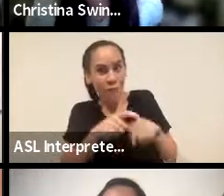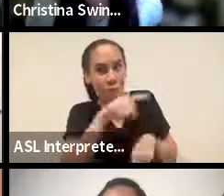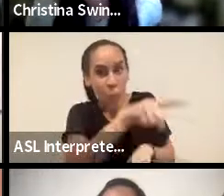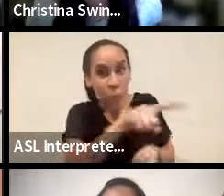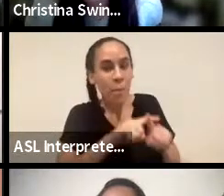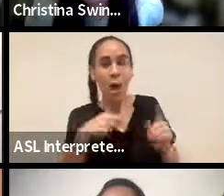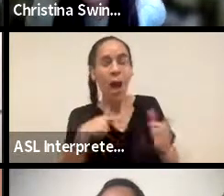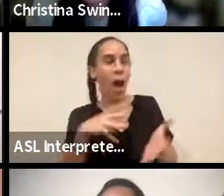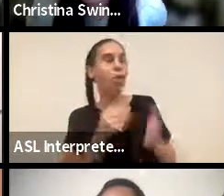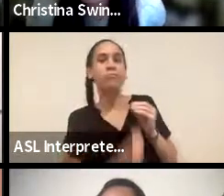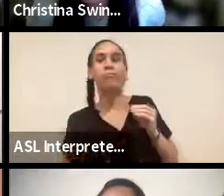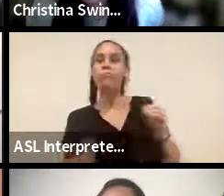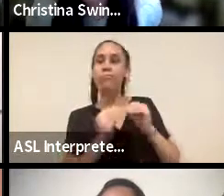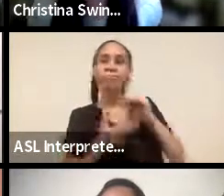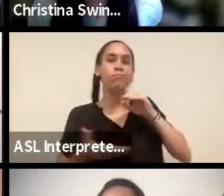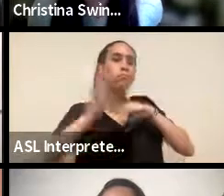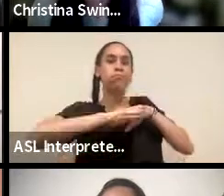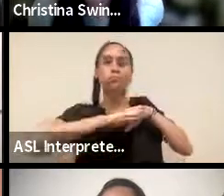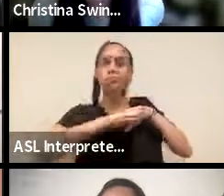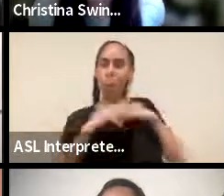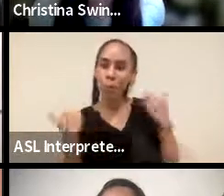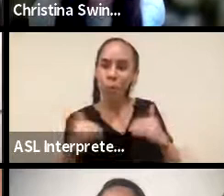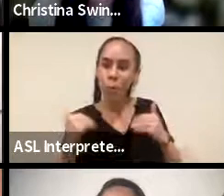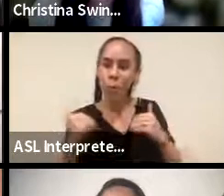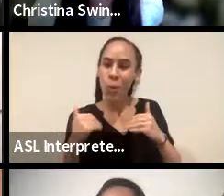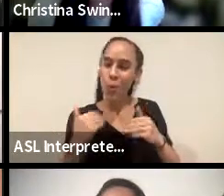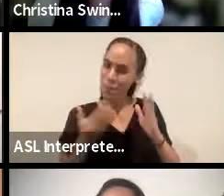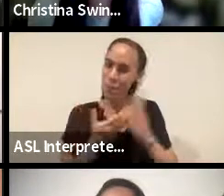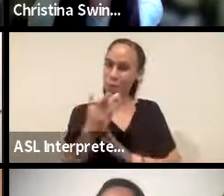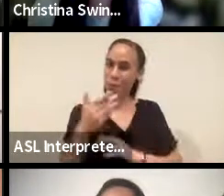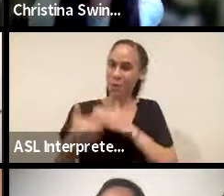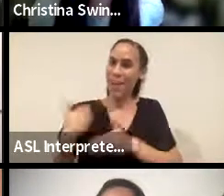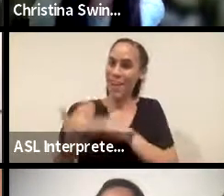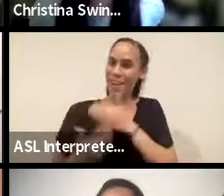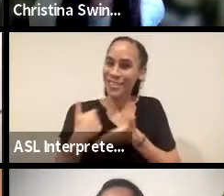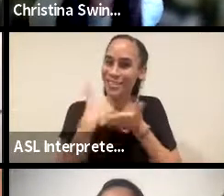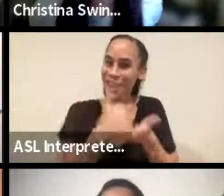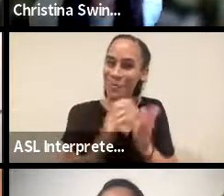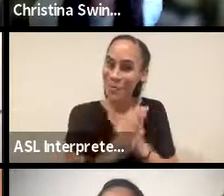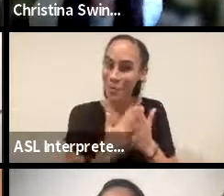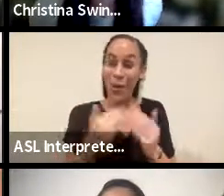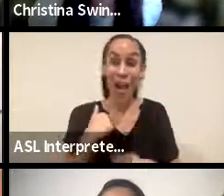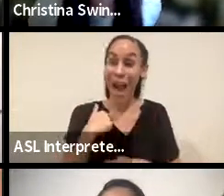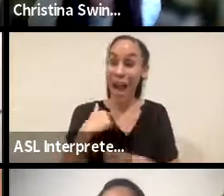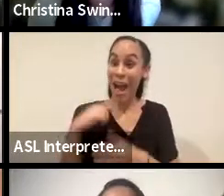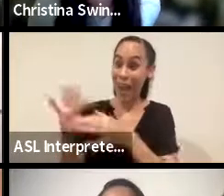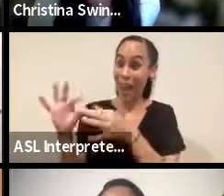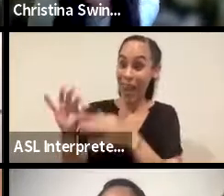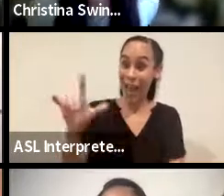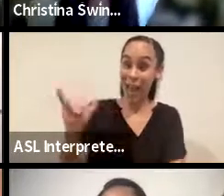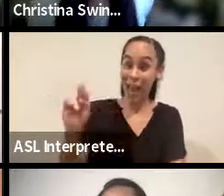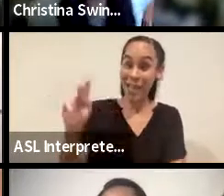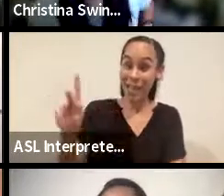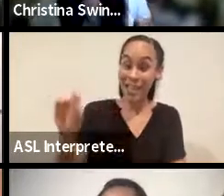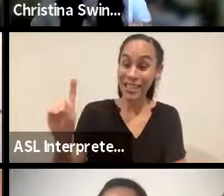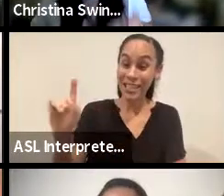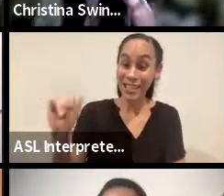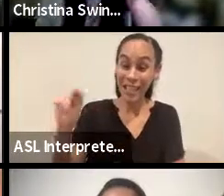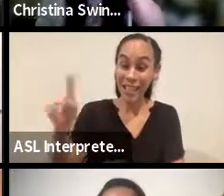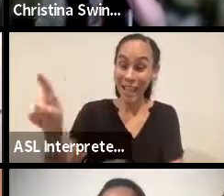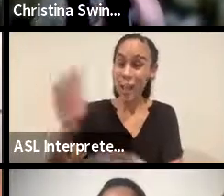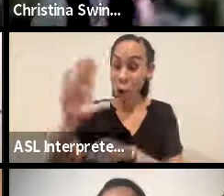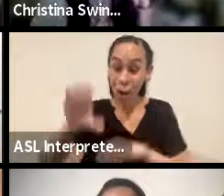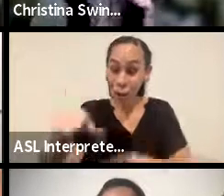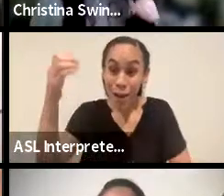even more from you in doing this. So, when I say on LinkedIn, everybody, your Christmas list, your holiday lists,